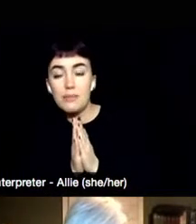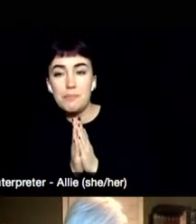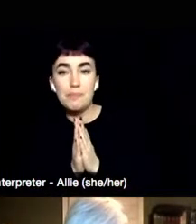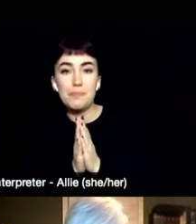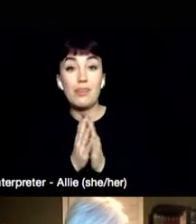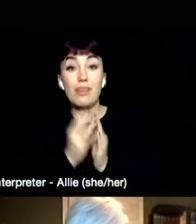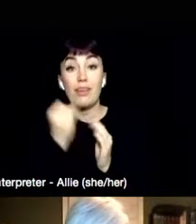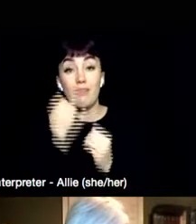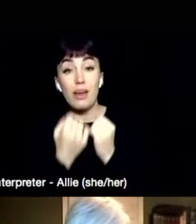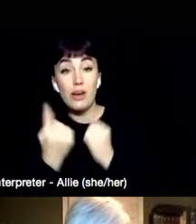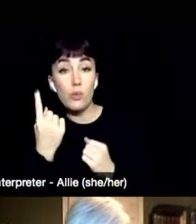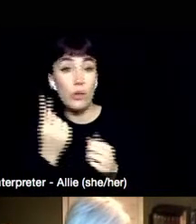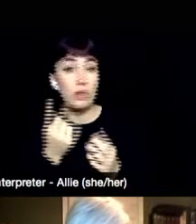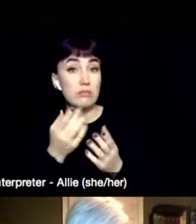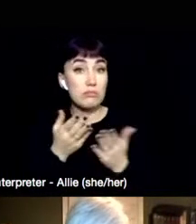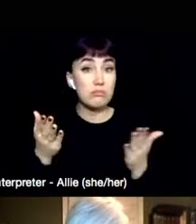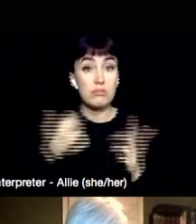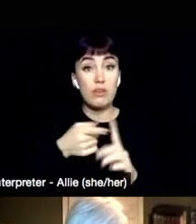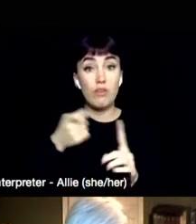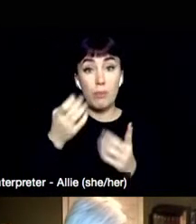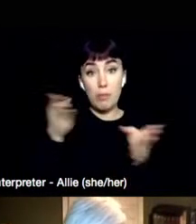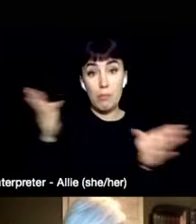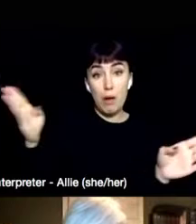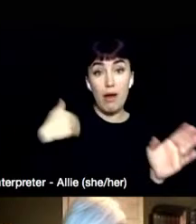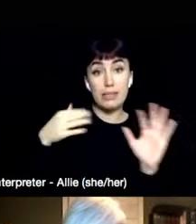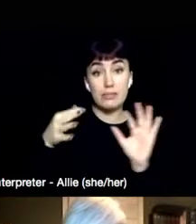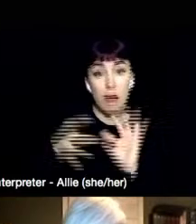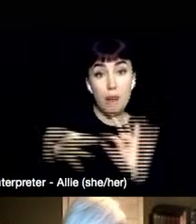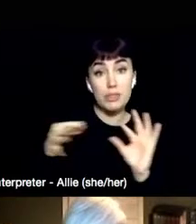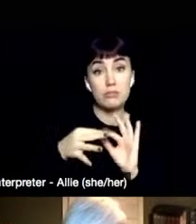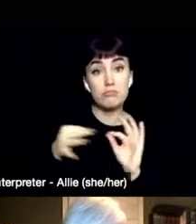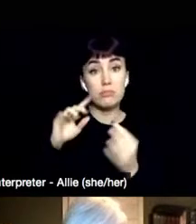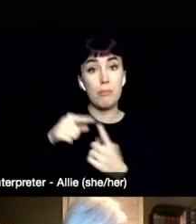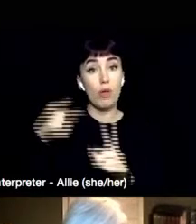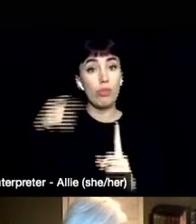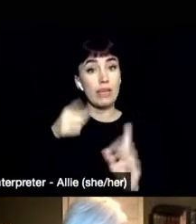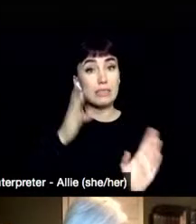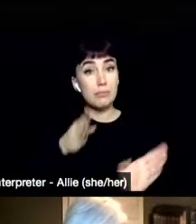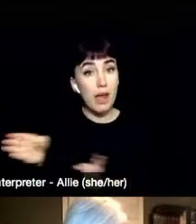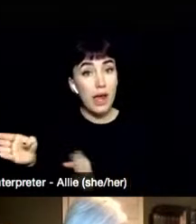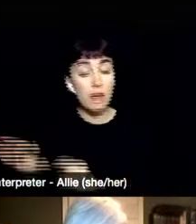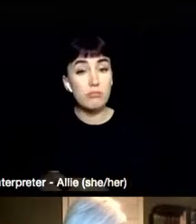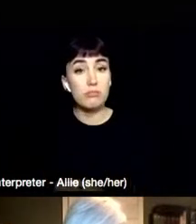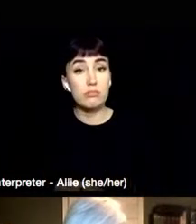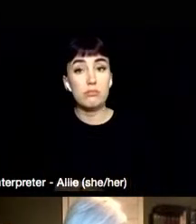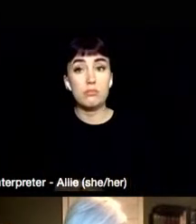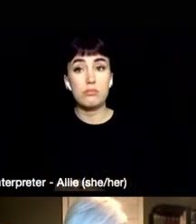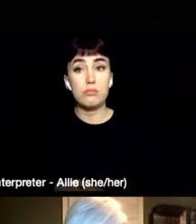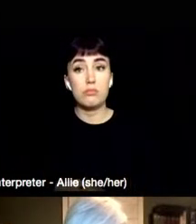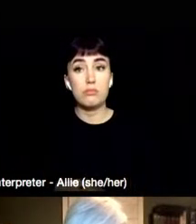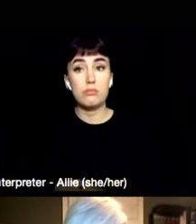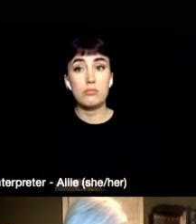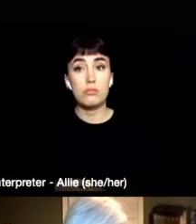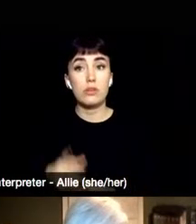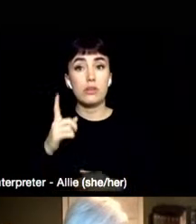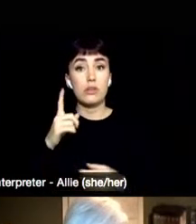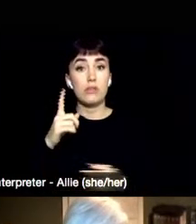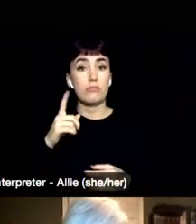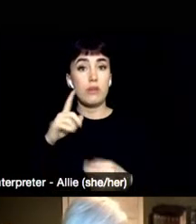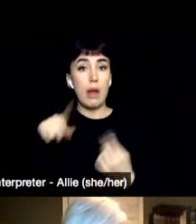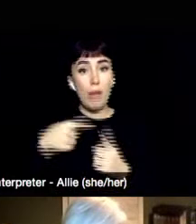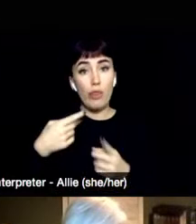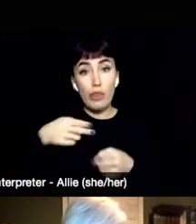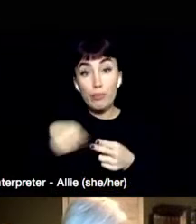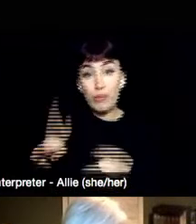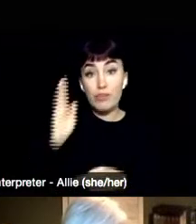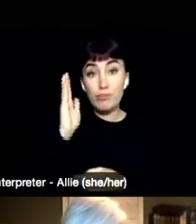if anybody from the public does have comments about this plan. On the brief presentation you saw